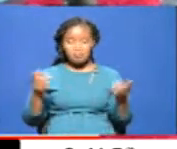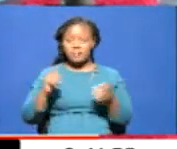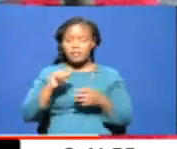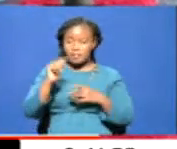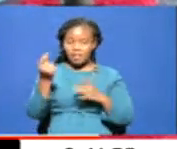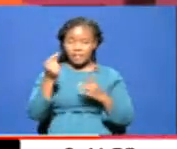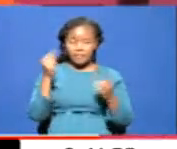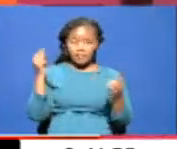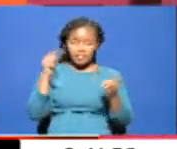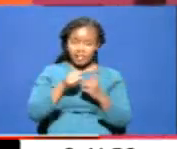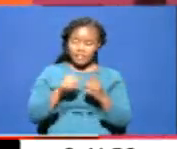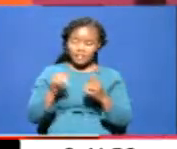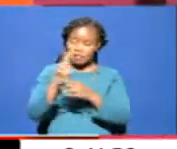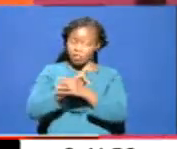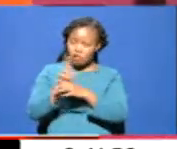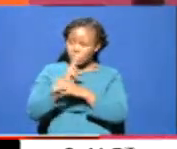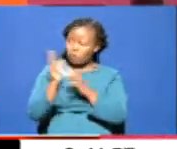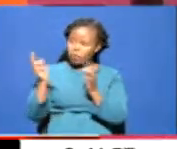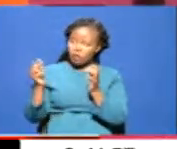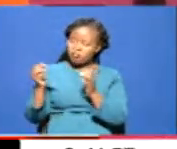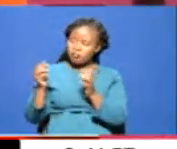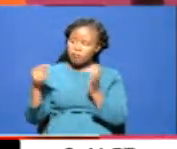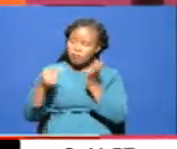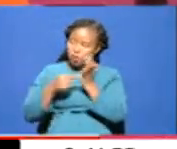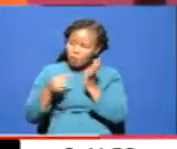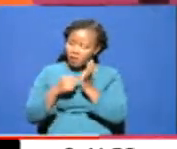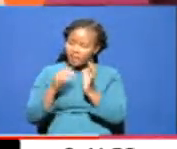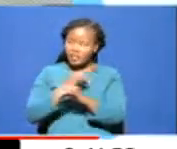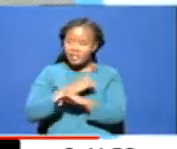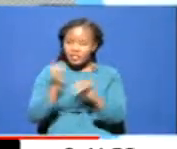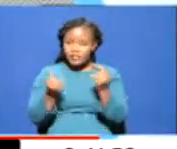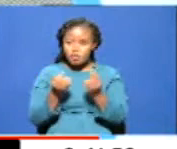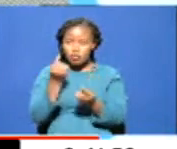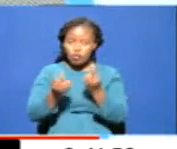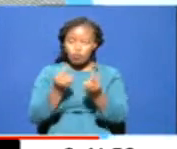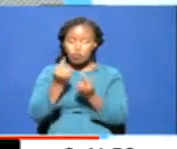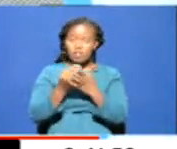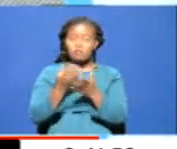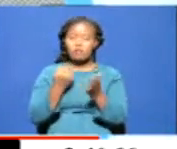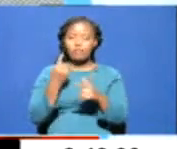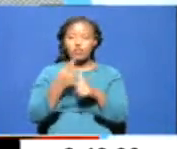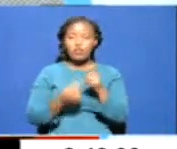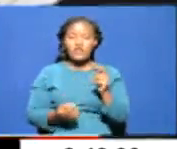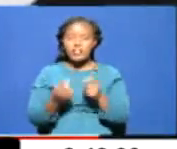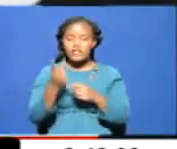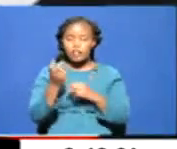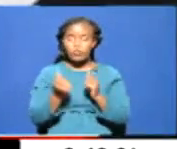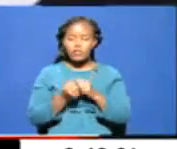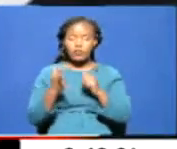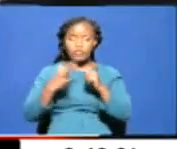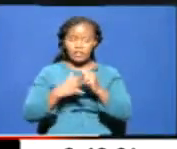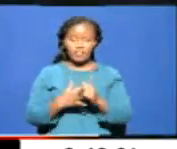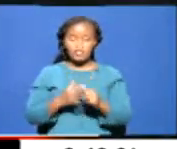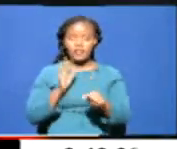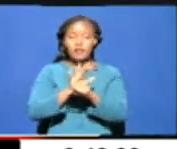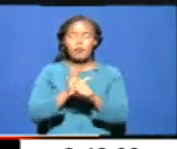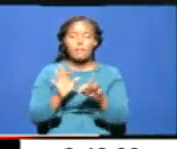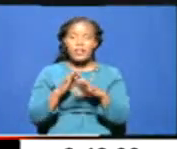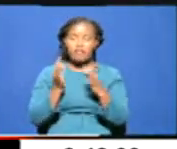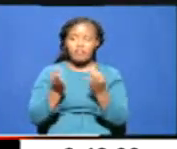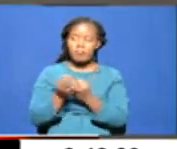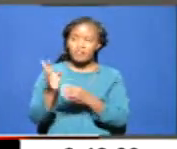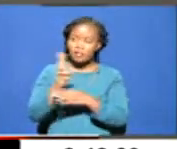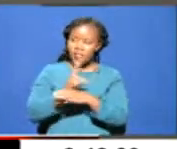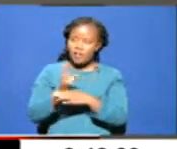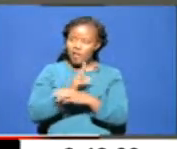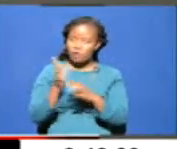use of modern clean cooking solutions for all by 2028, the number of households still using biomass fuel as